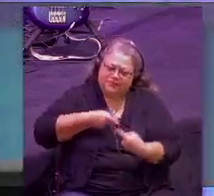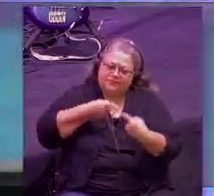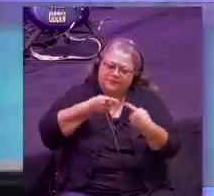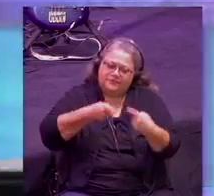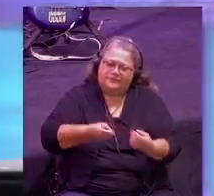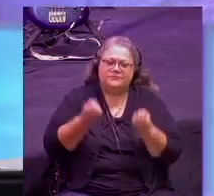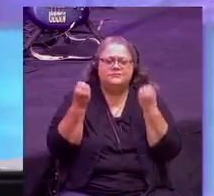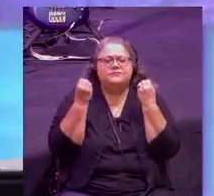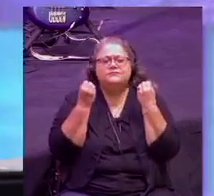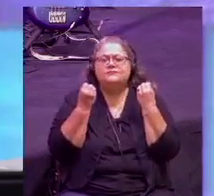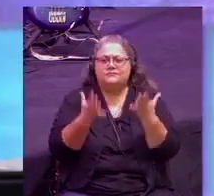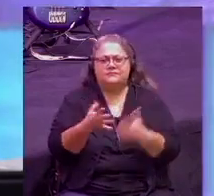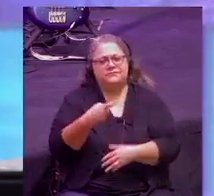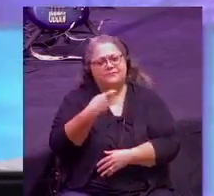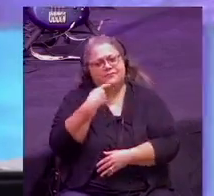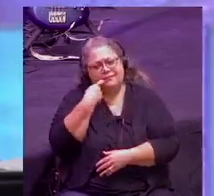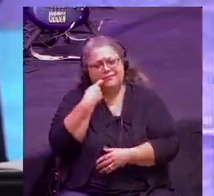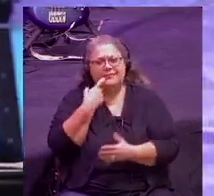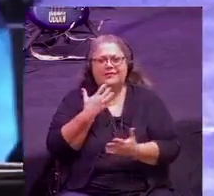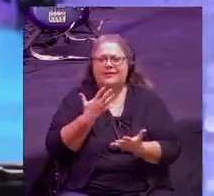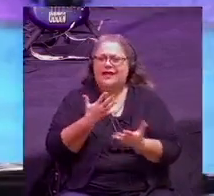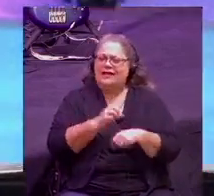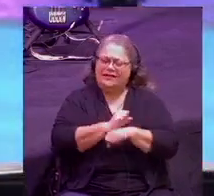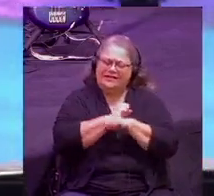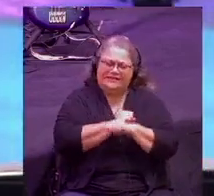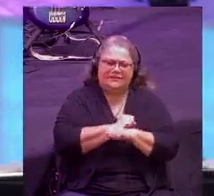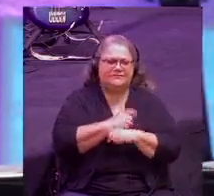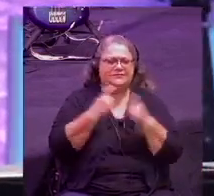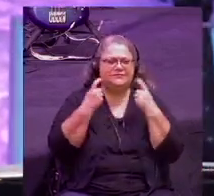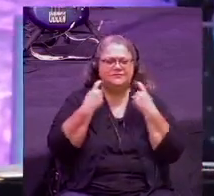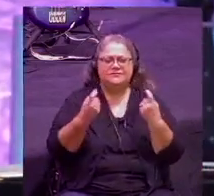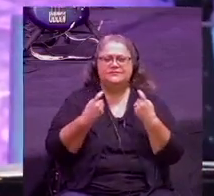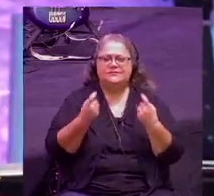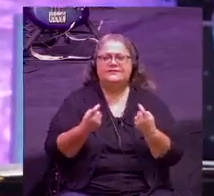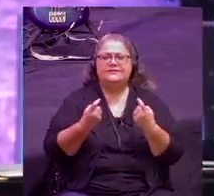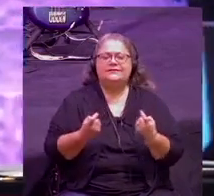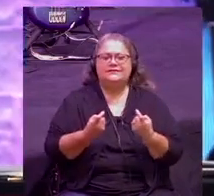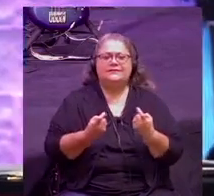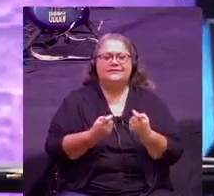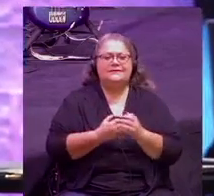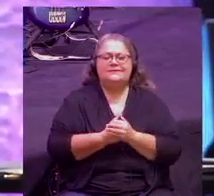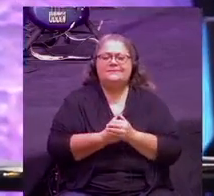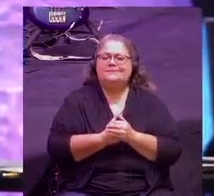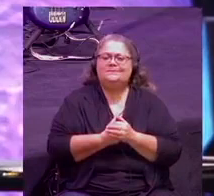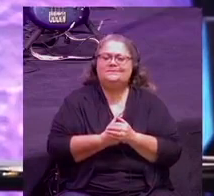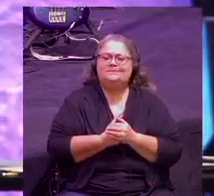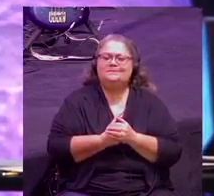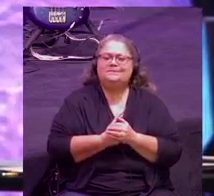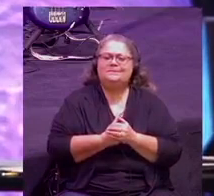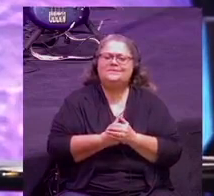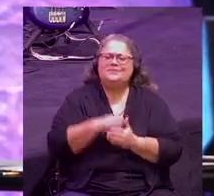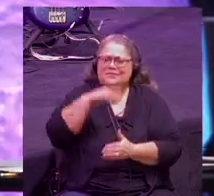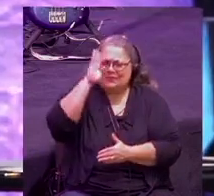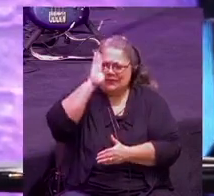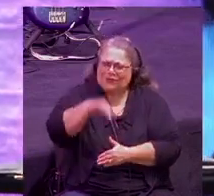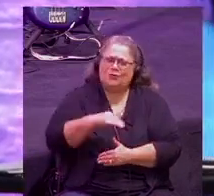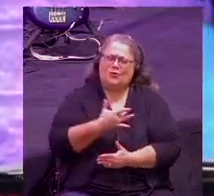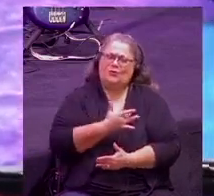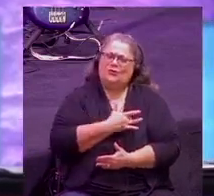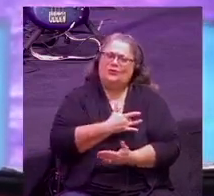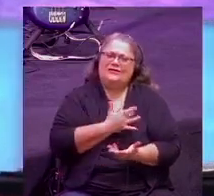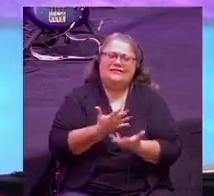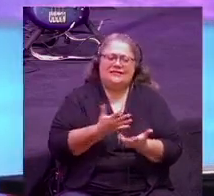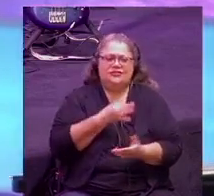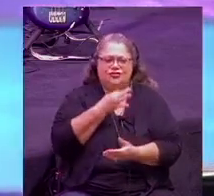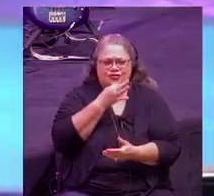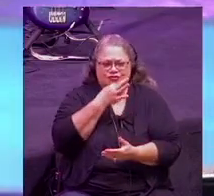many addictions, just bound by sin. And she said, I just know in my heart that as soon